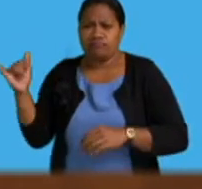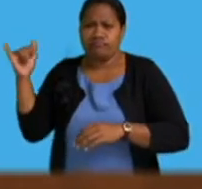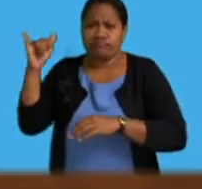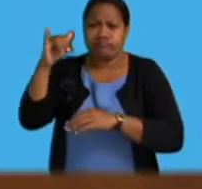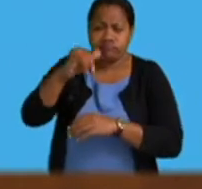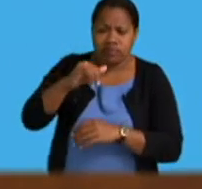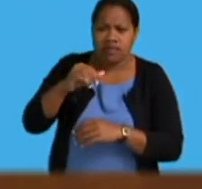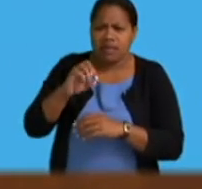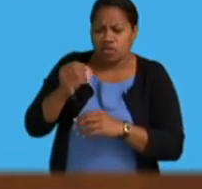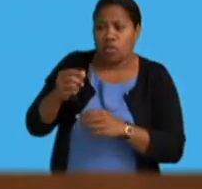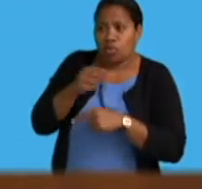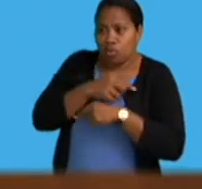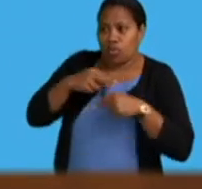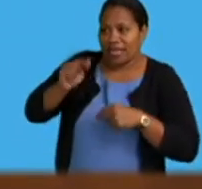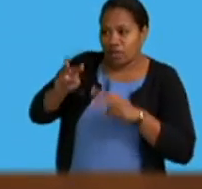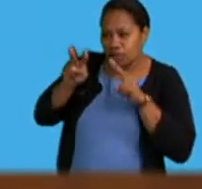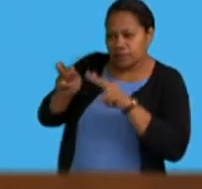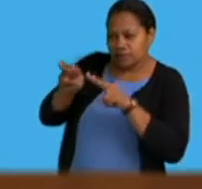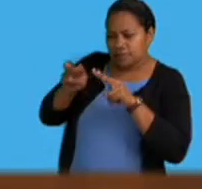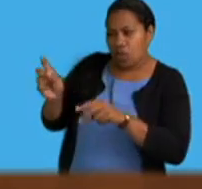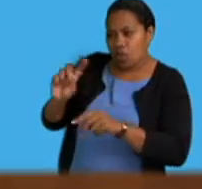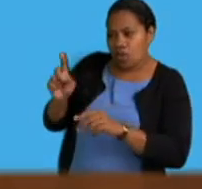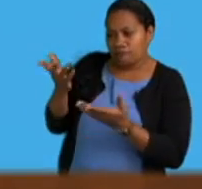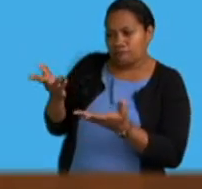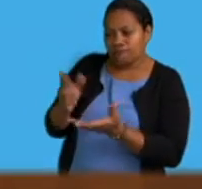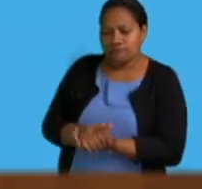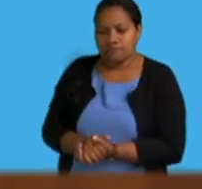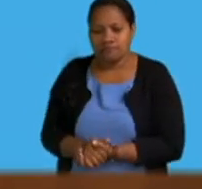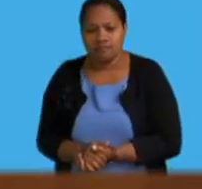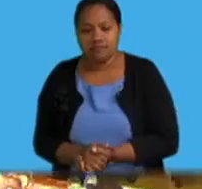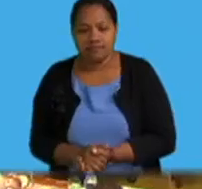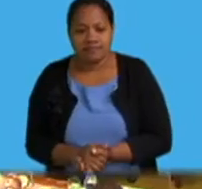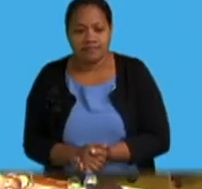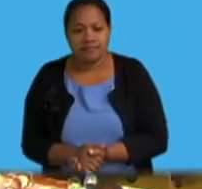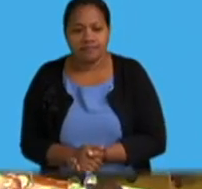that we need to watch. Thank you, Honourable Minister.